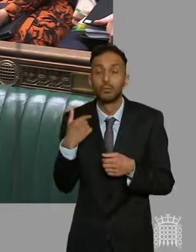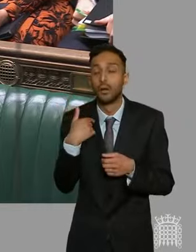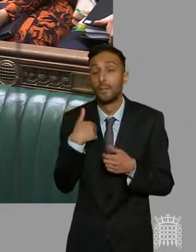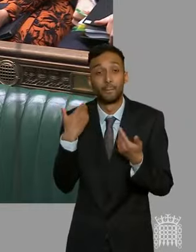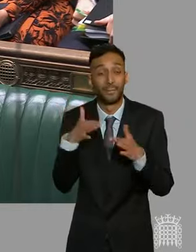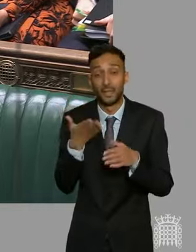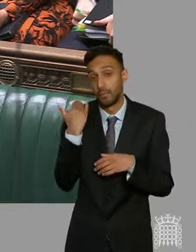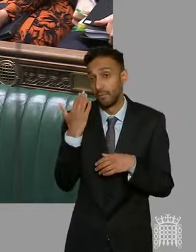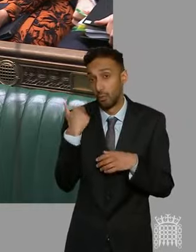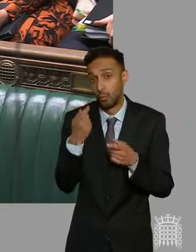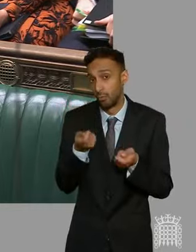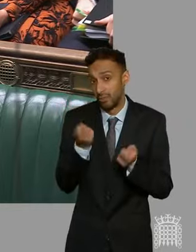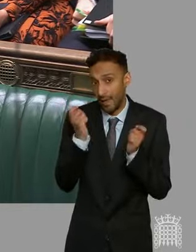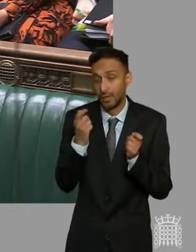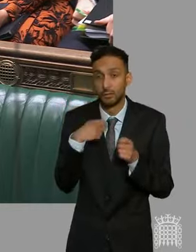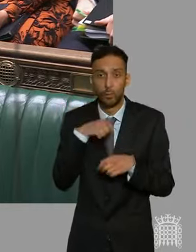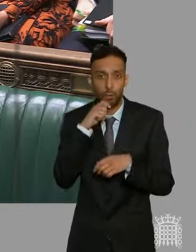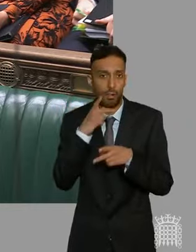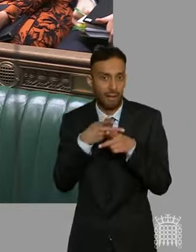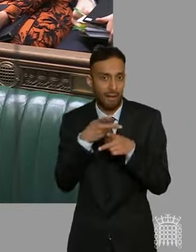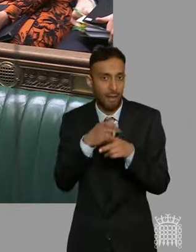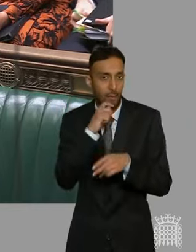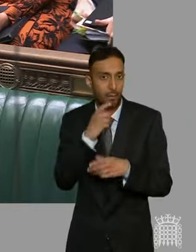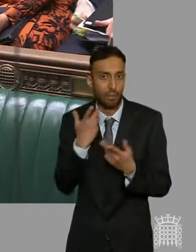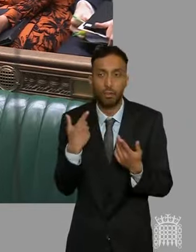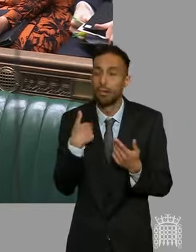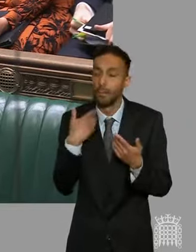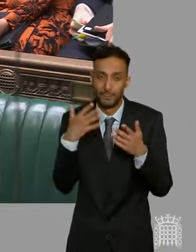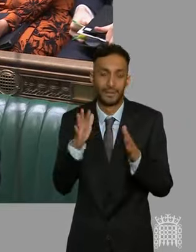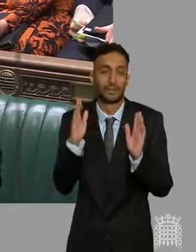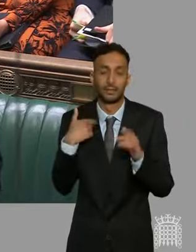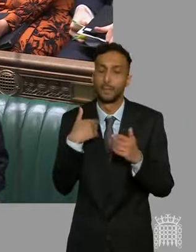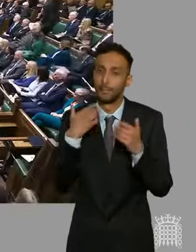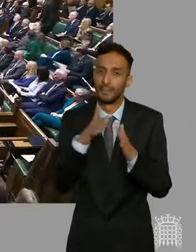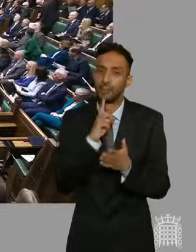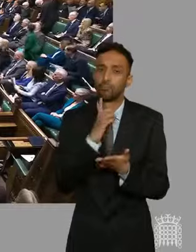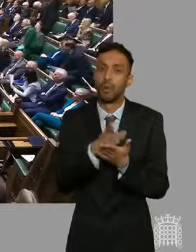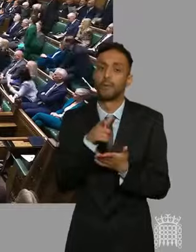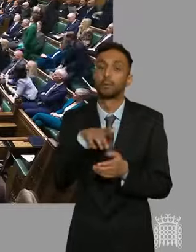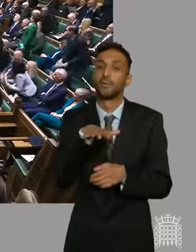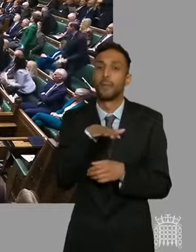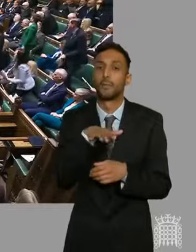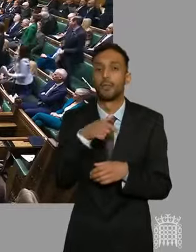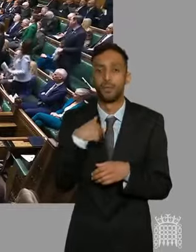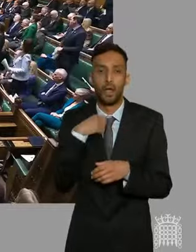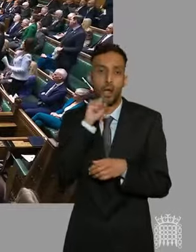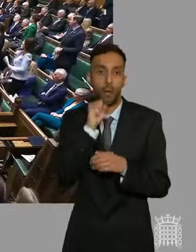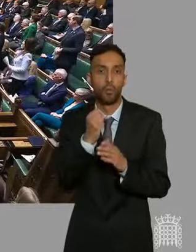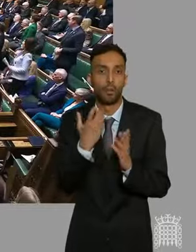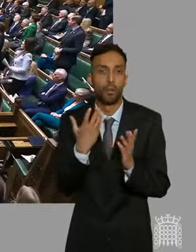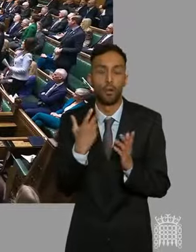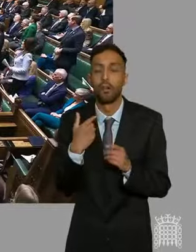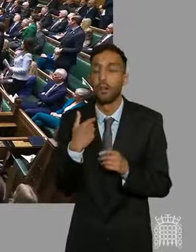my word to the family that that's what I do, that I will do, and I will. Hannah.